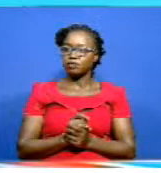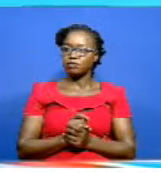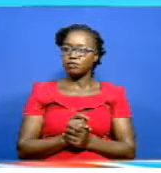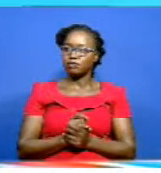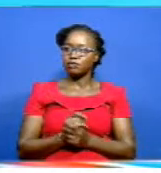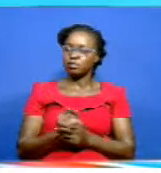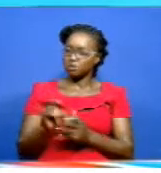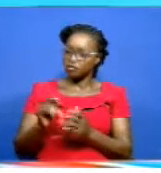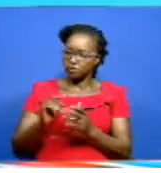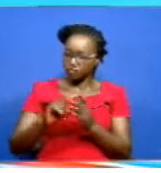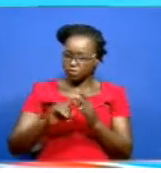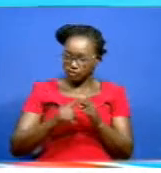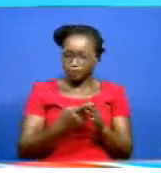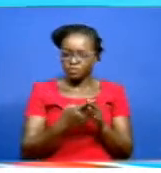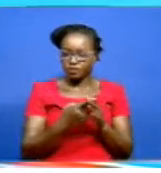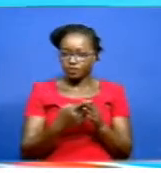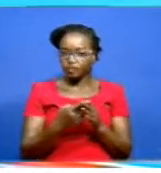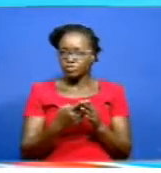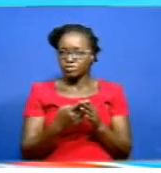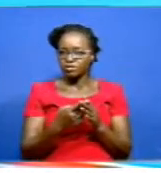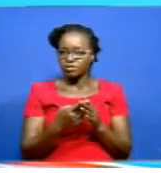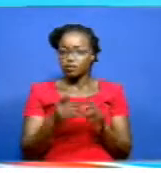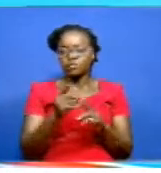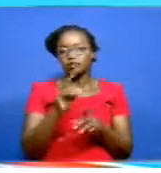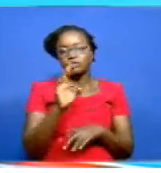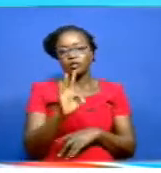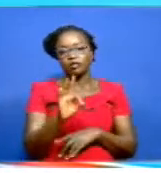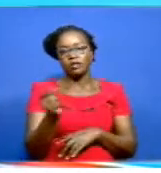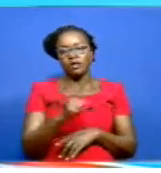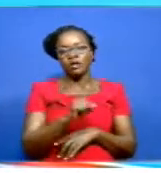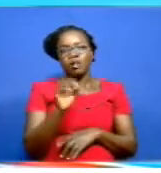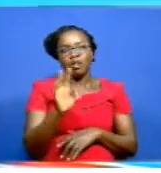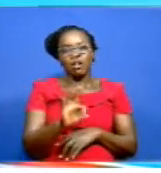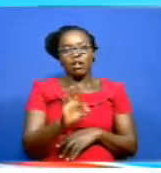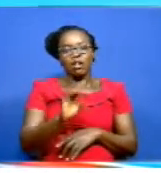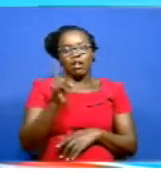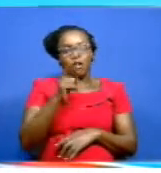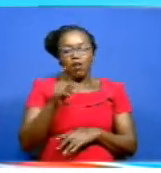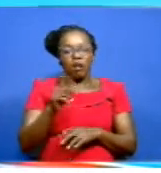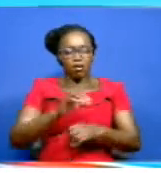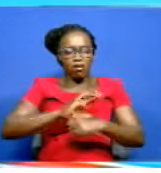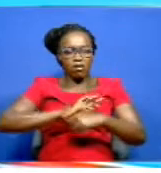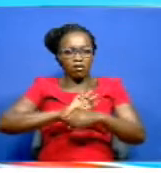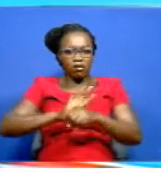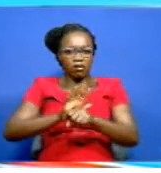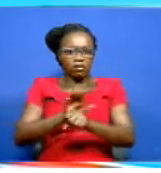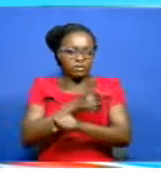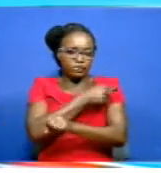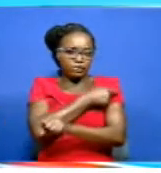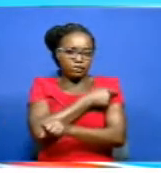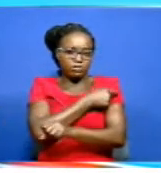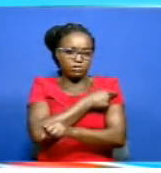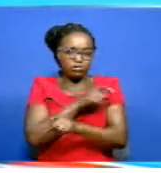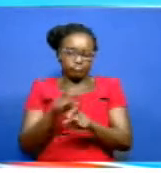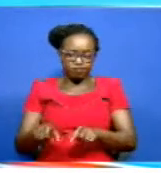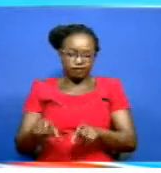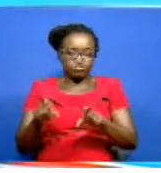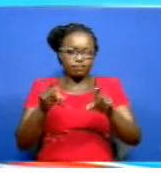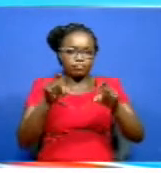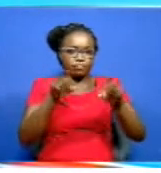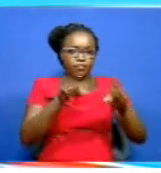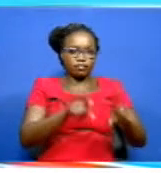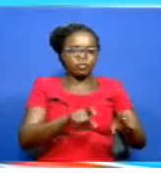start us off, on 3rd of March, that is when the first COVID-19 batch arrived in Kenya.